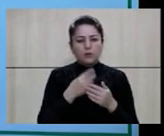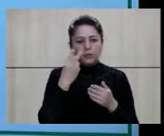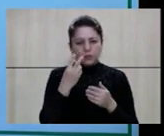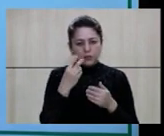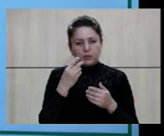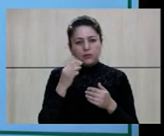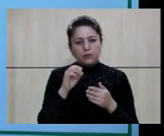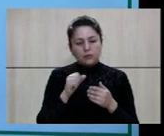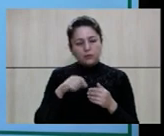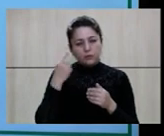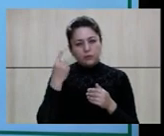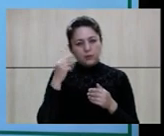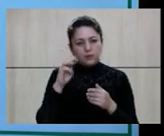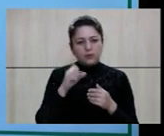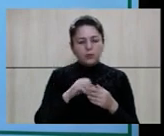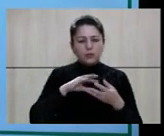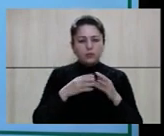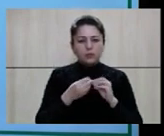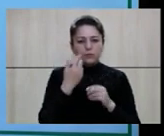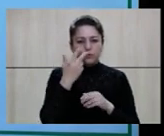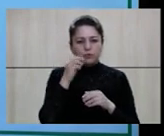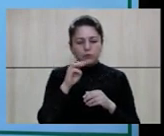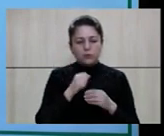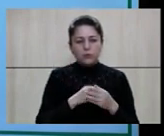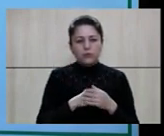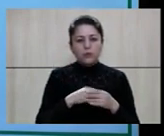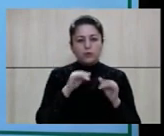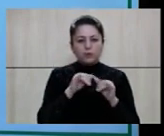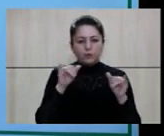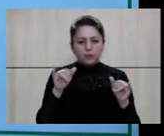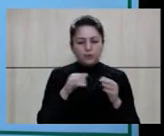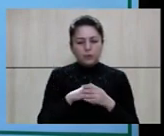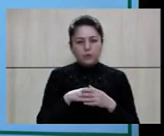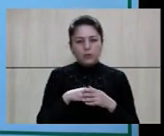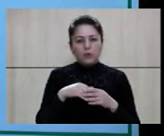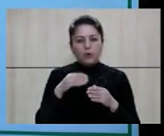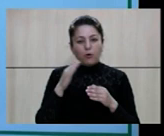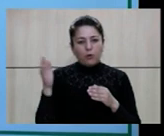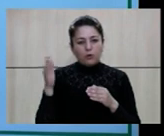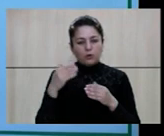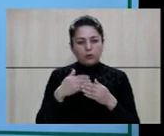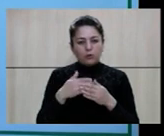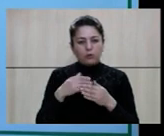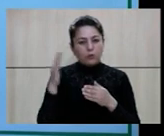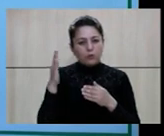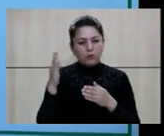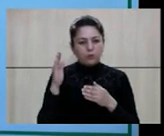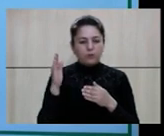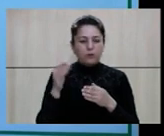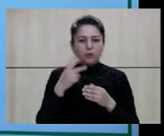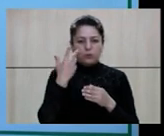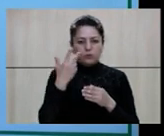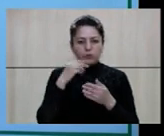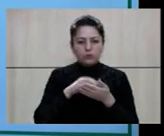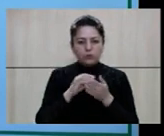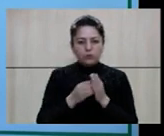ta, bunda 1 ta, jami 3 ta bo'ldi. Demak, ko'paytmani orqa tomondan, ya'ni o'ng tomondan 3 ta